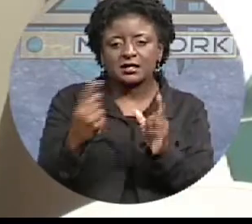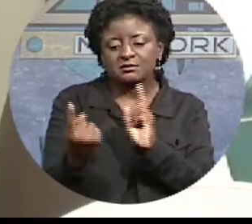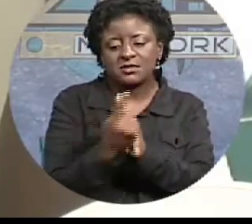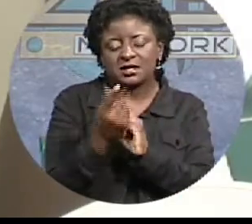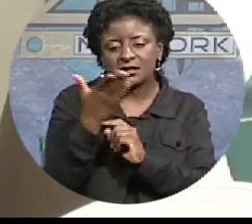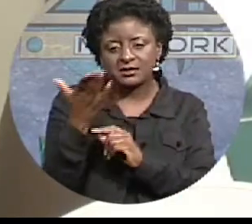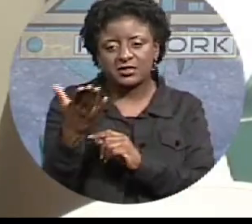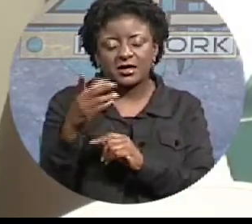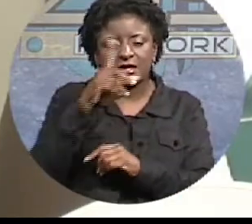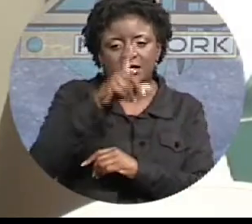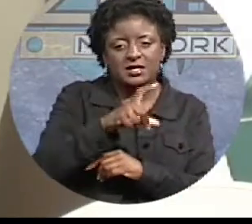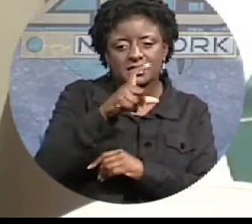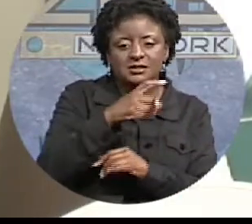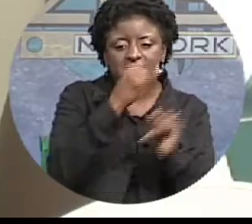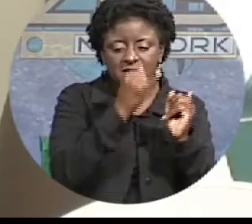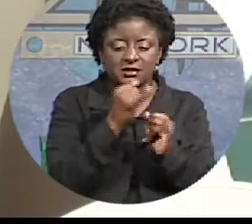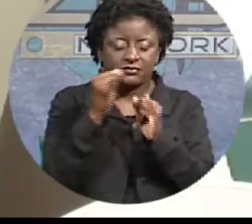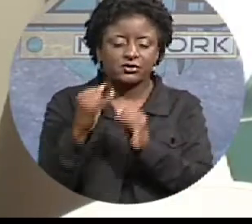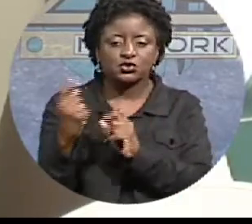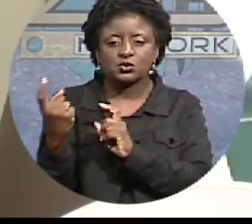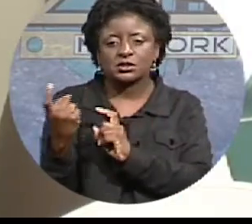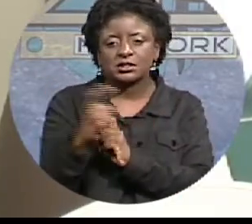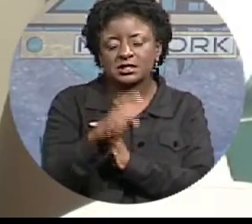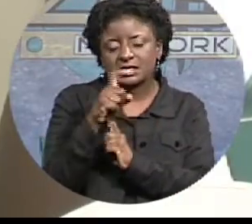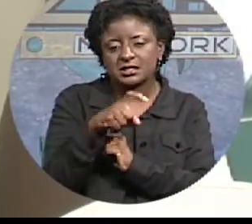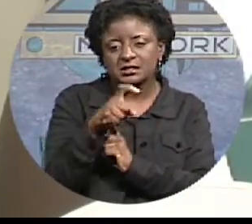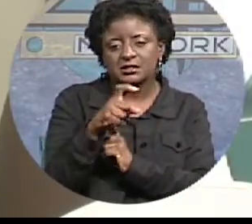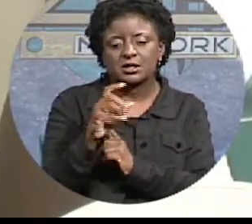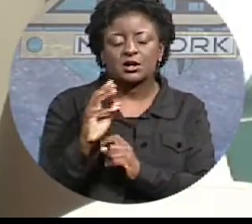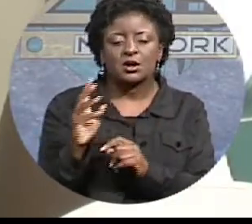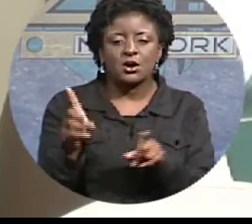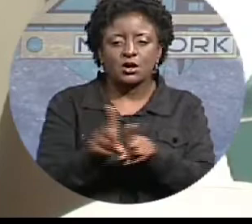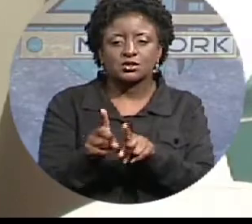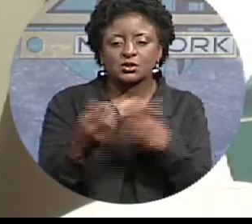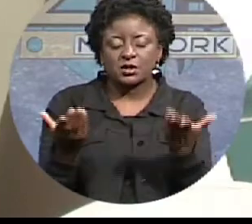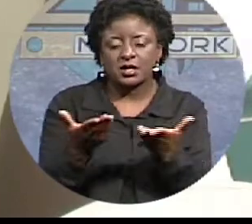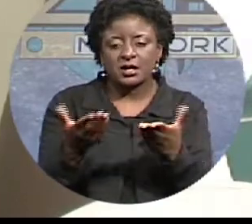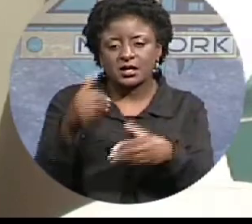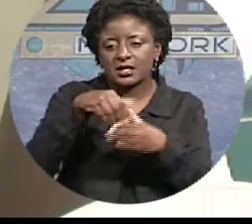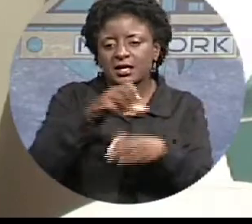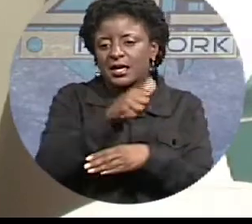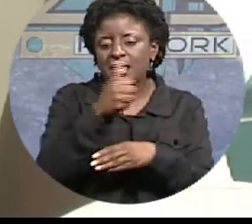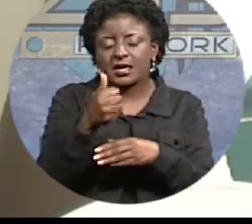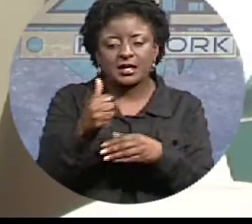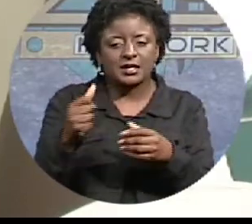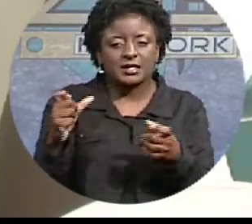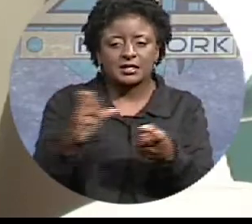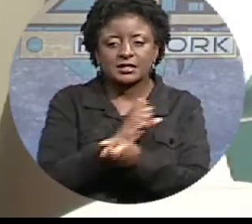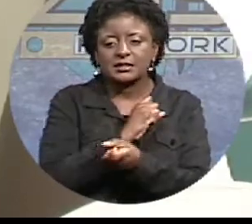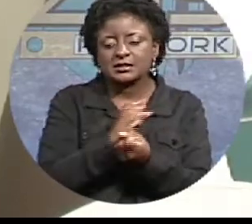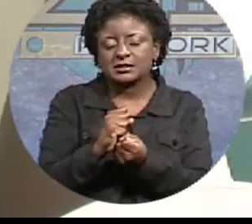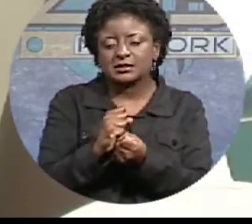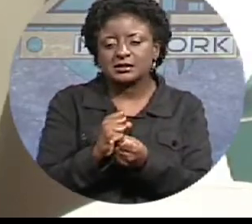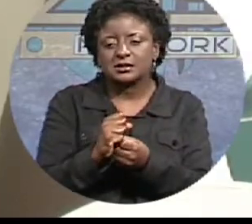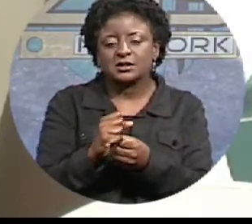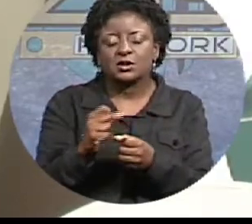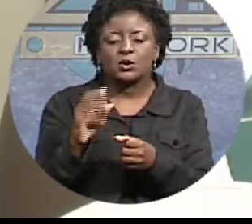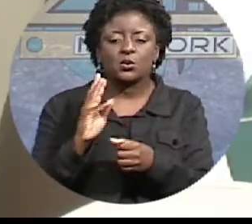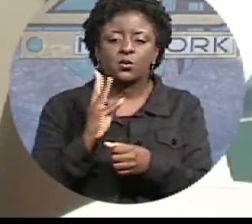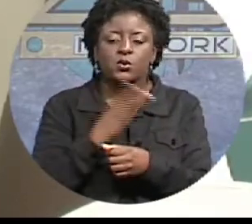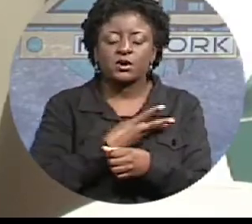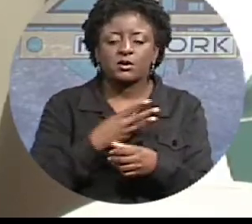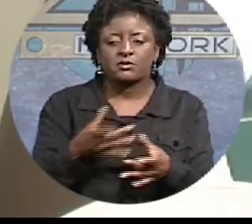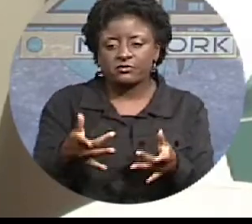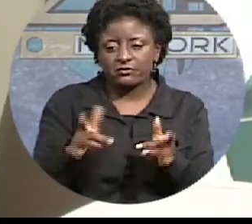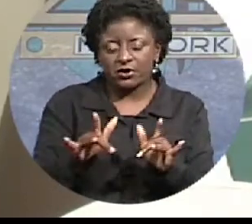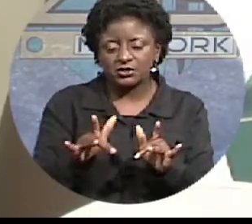their particular needs, their individual needs. We are also here in any disaster. We were fortunate last year not to have a hurricane. We don't know